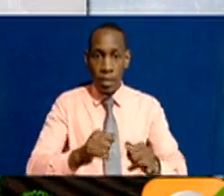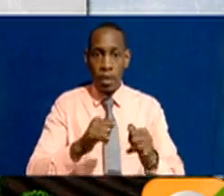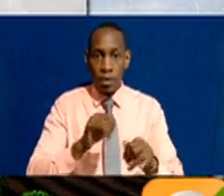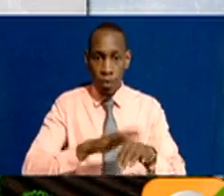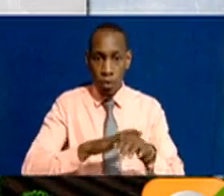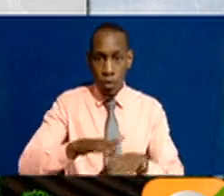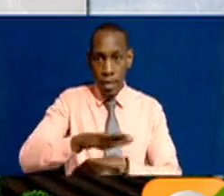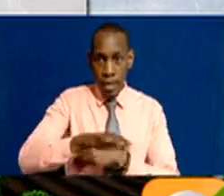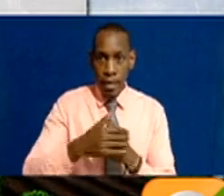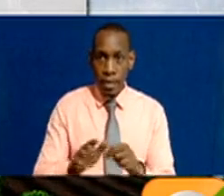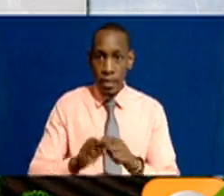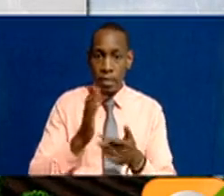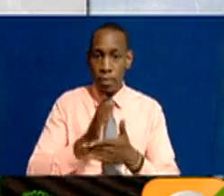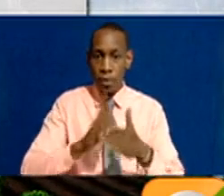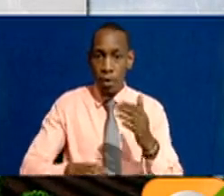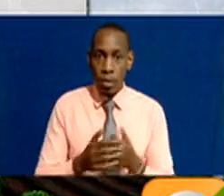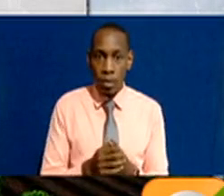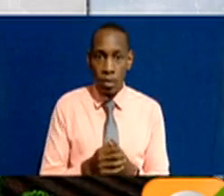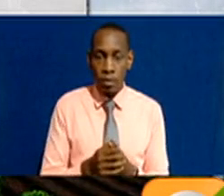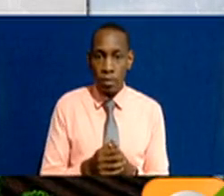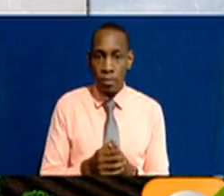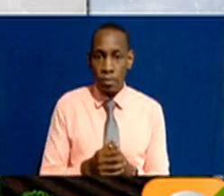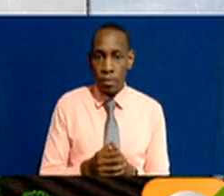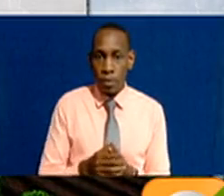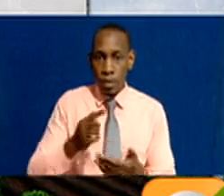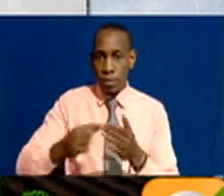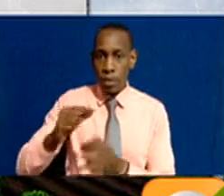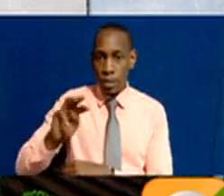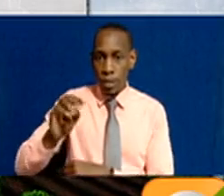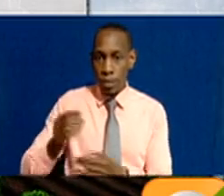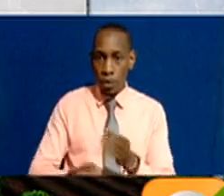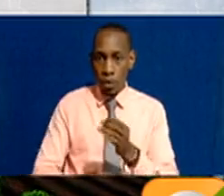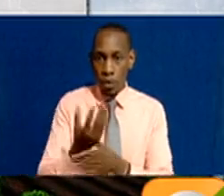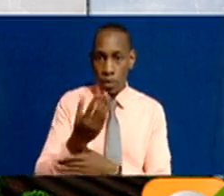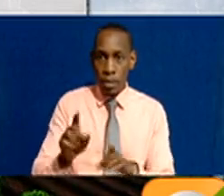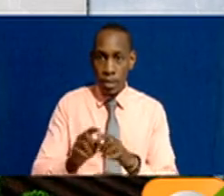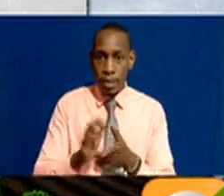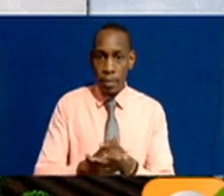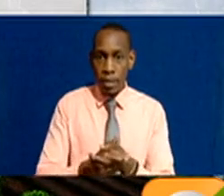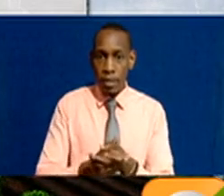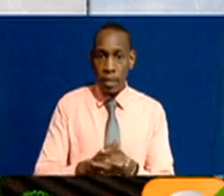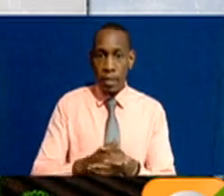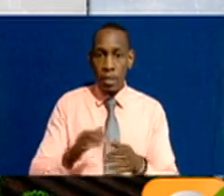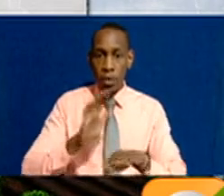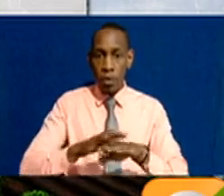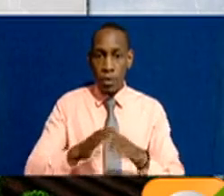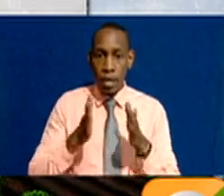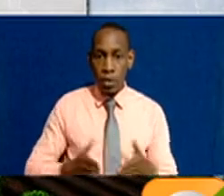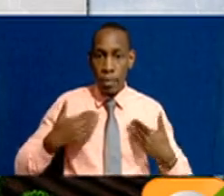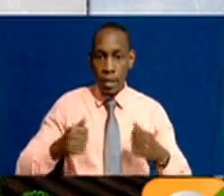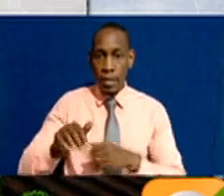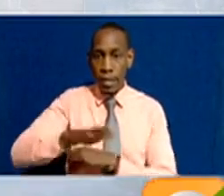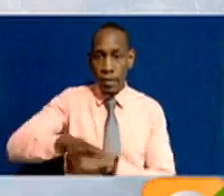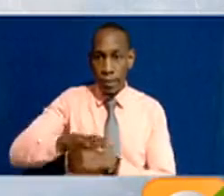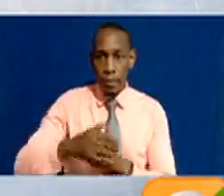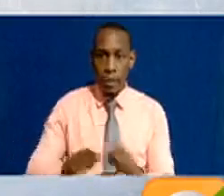conditions. Ensure open cultivation of genetically modified crops is safe for human health and the